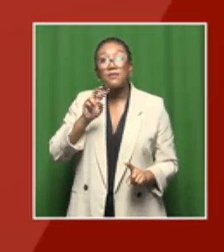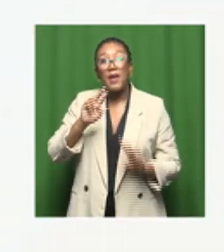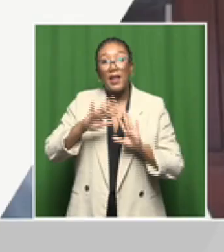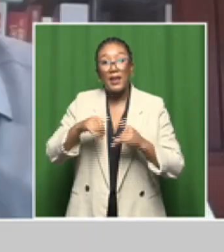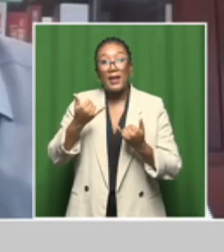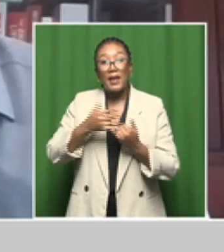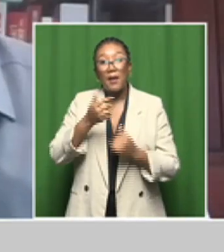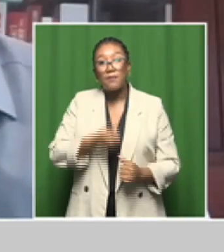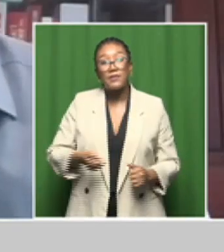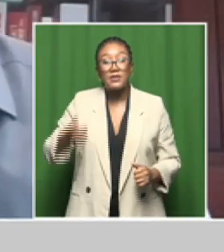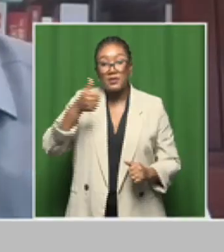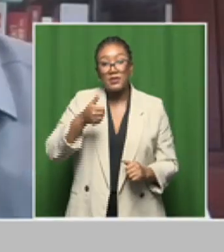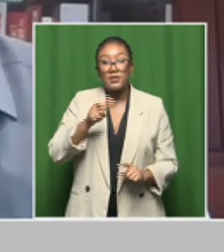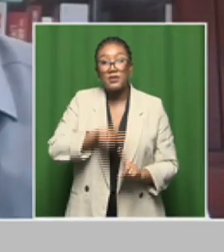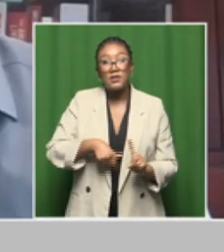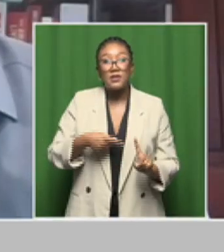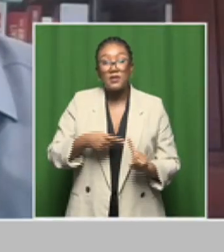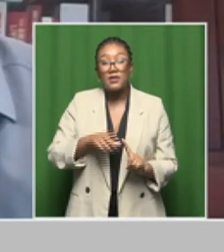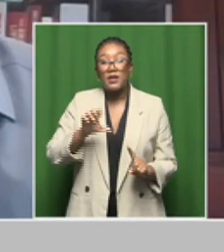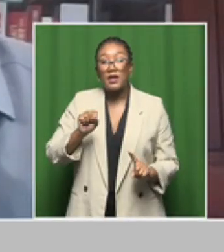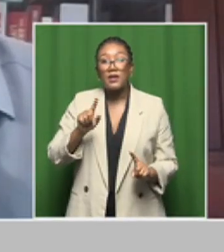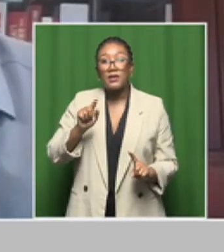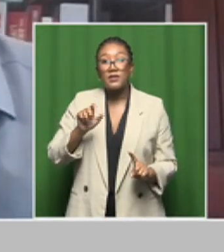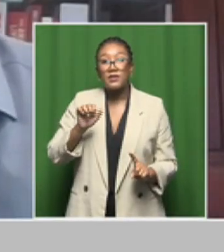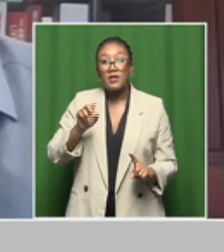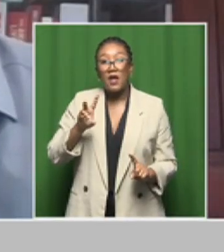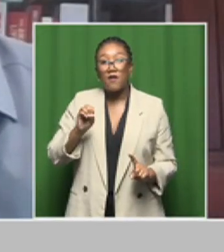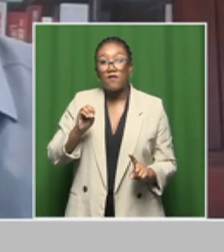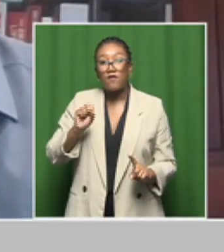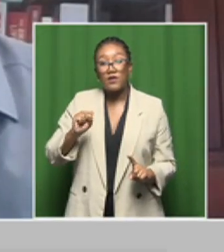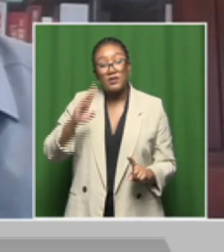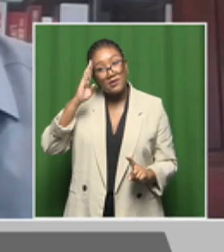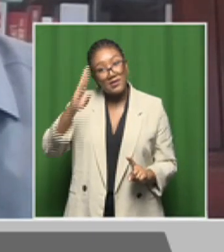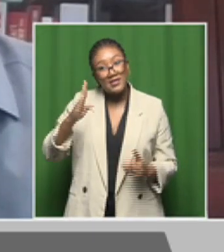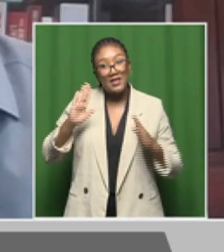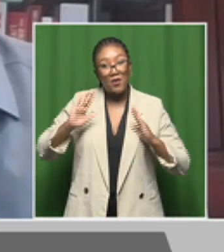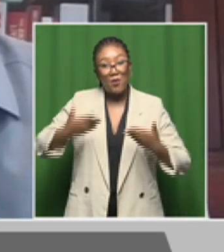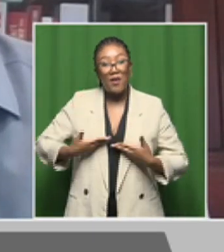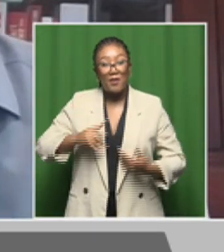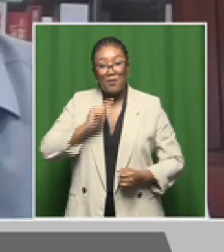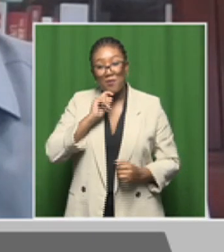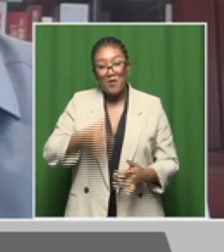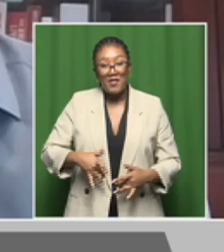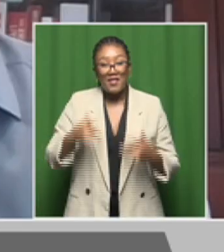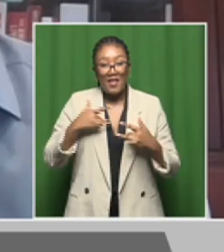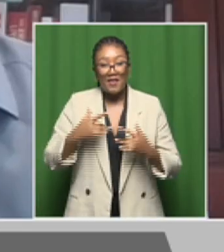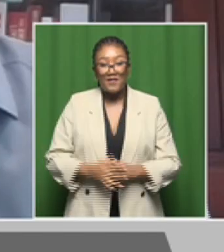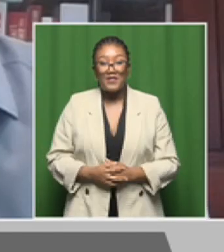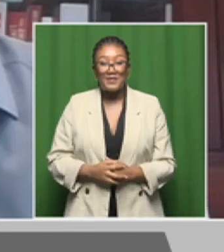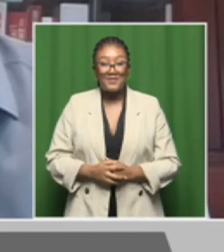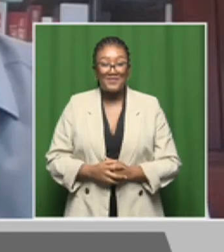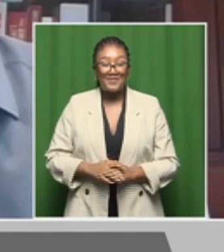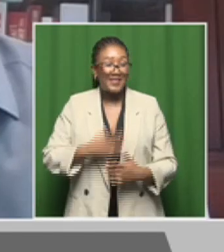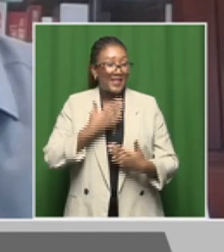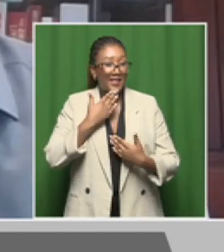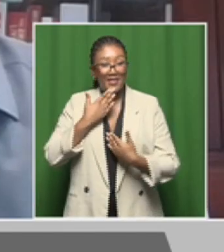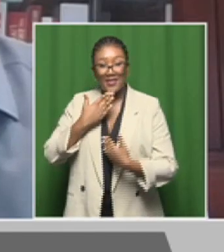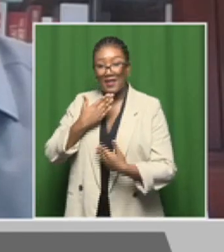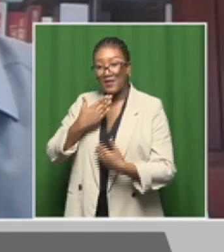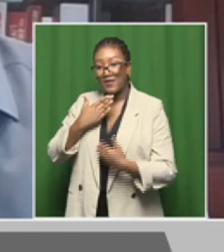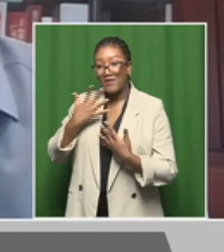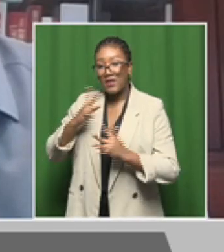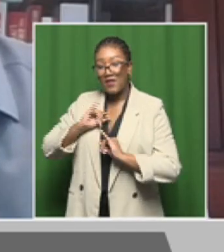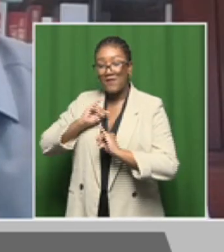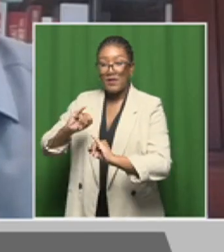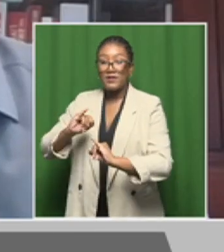Stavros Nicolaou. Stavros, always good to have you with us. Welcome to Morning Live. Thanks very much for having me, and good morning to